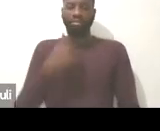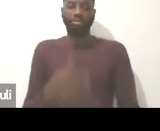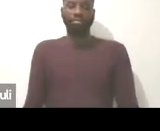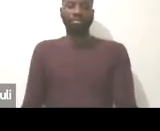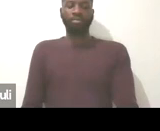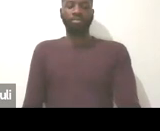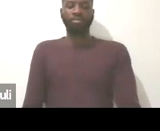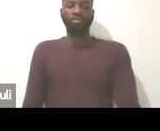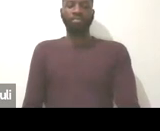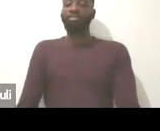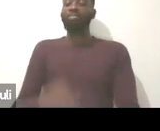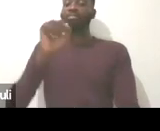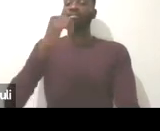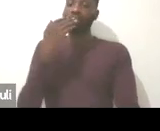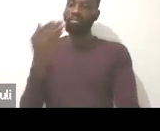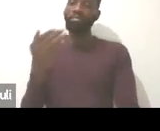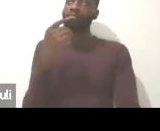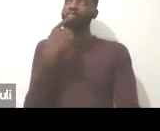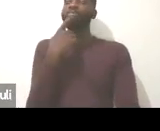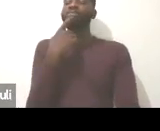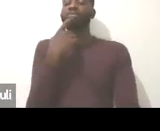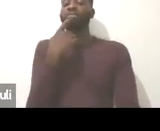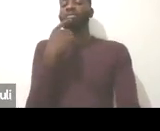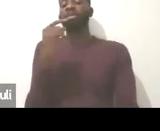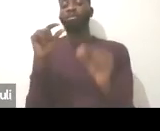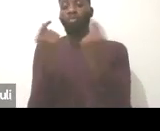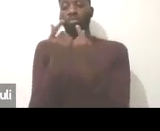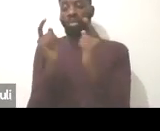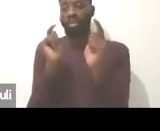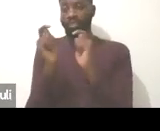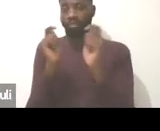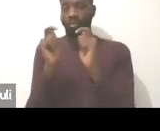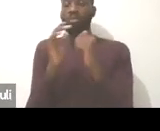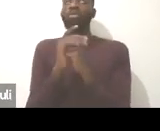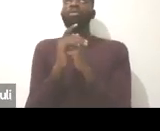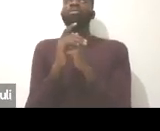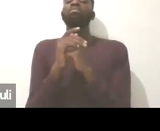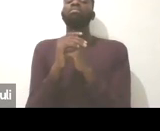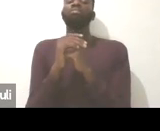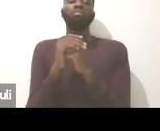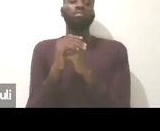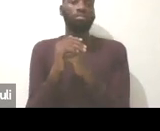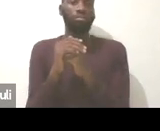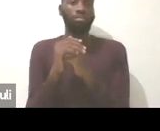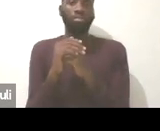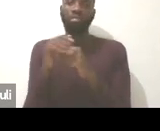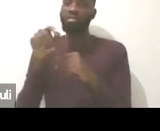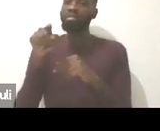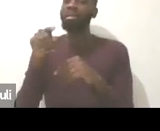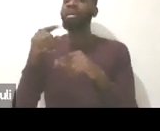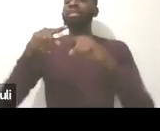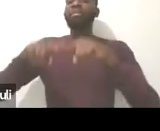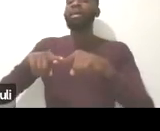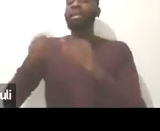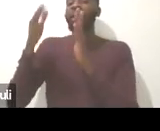Yes, thank you. The group interviews, are the answers based on who answers first, or are